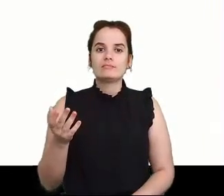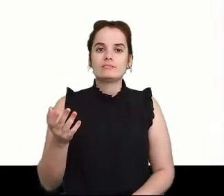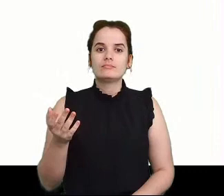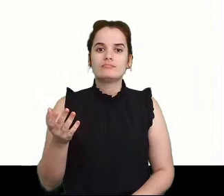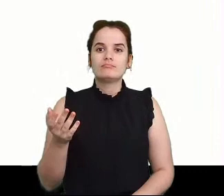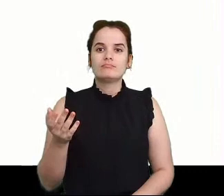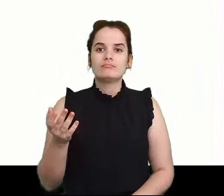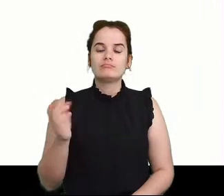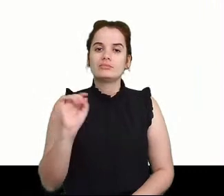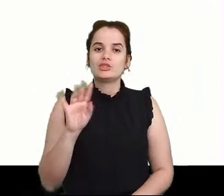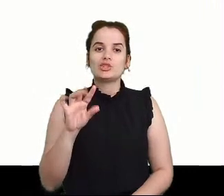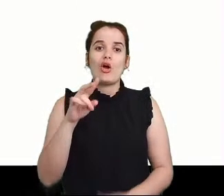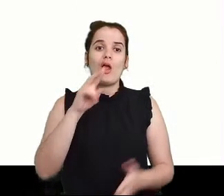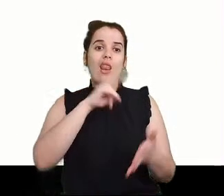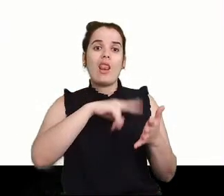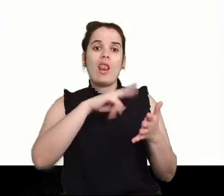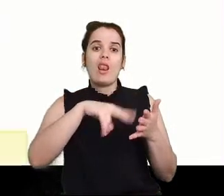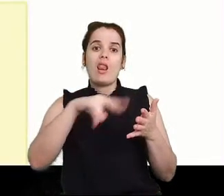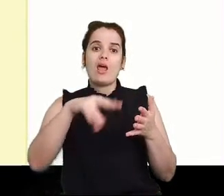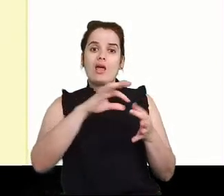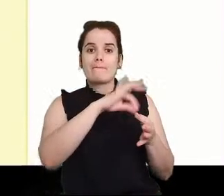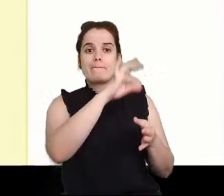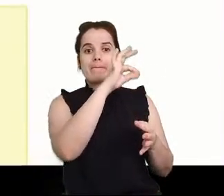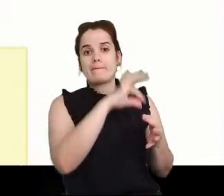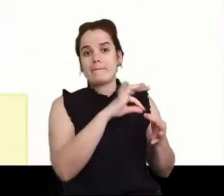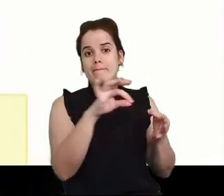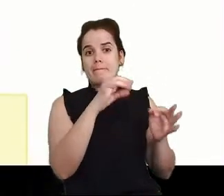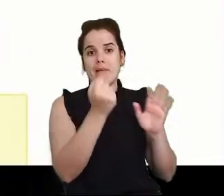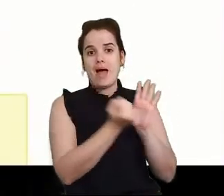a good accessible experience.